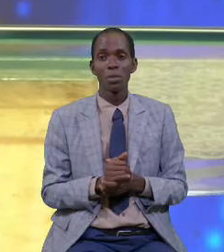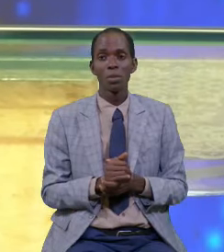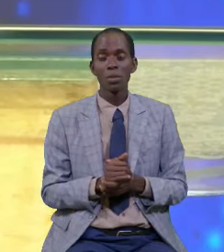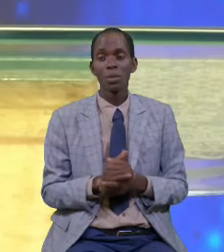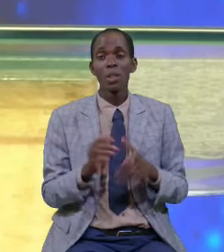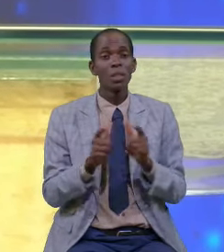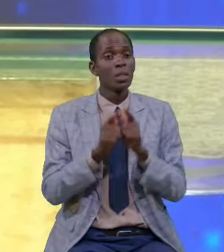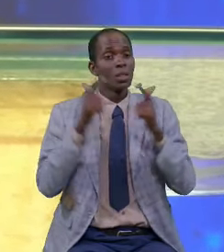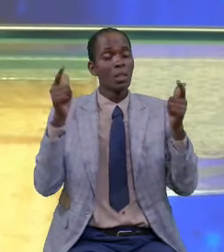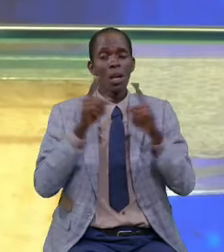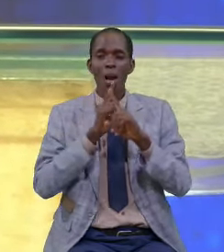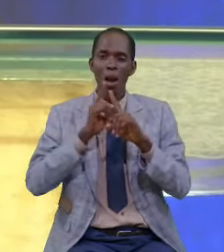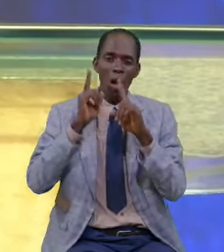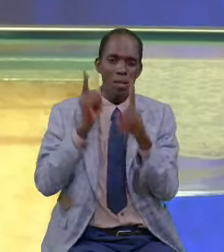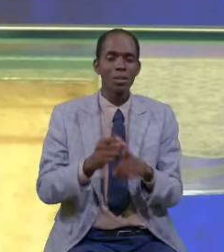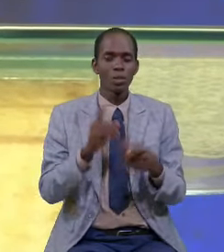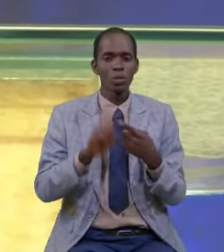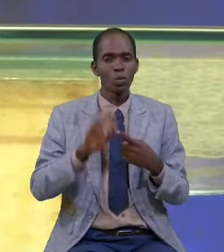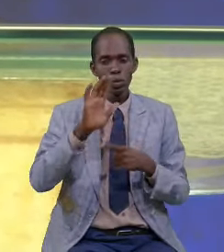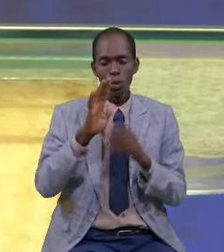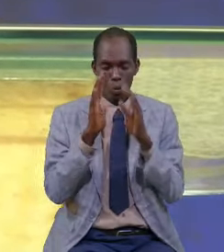Remarkable answer to your prayer.